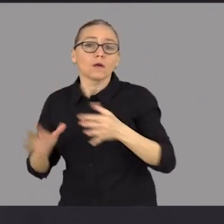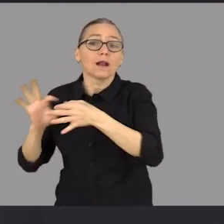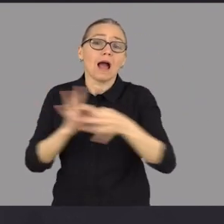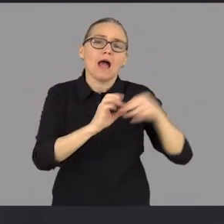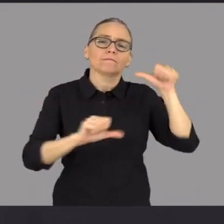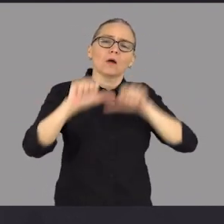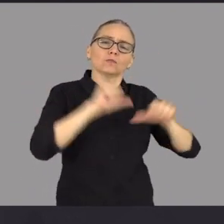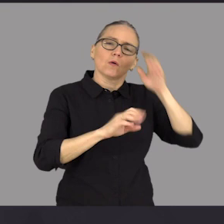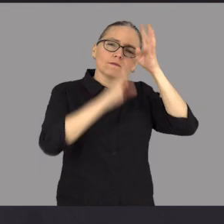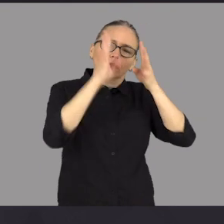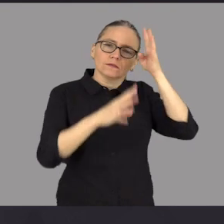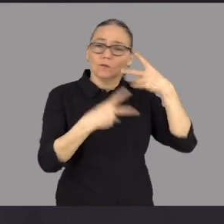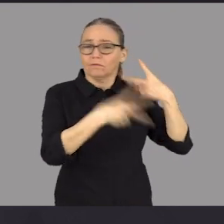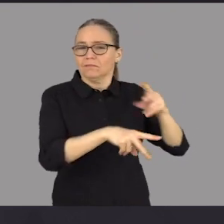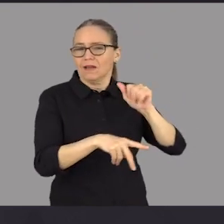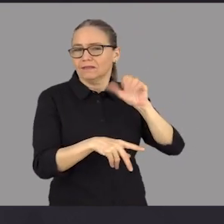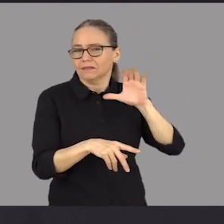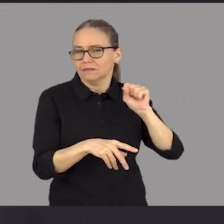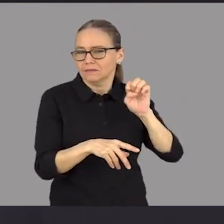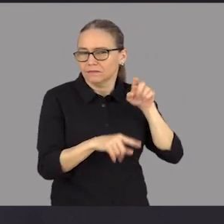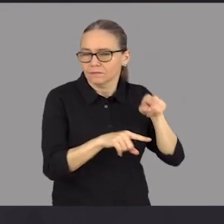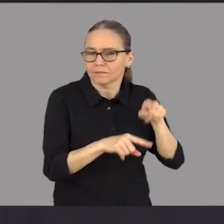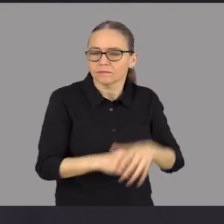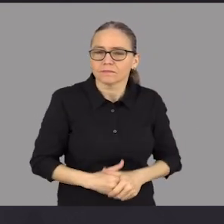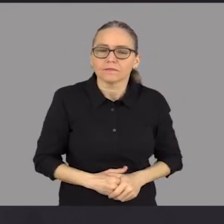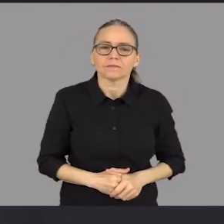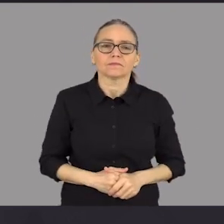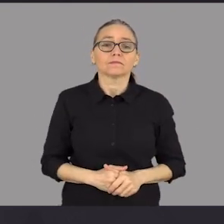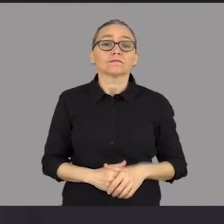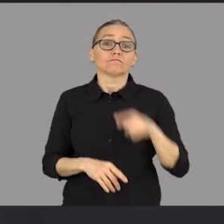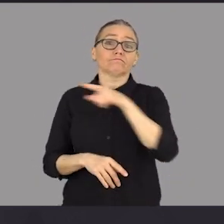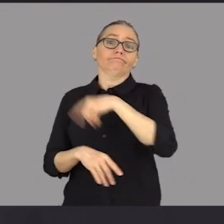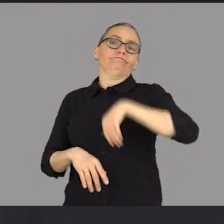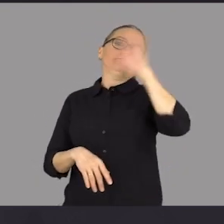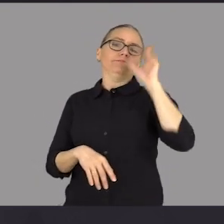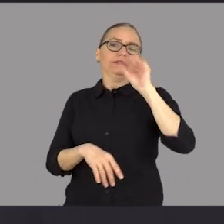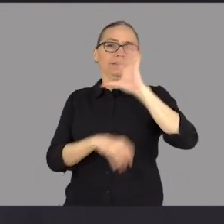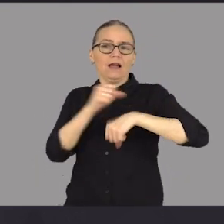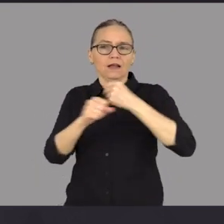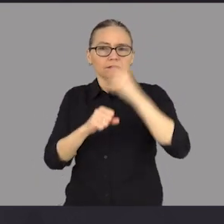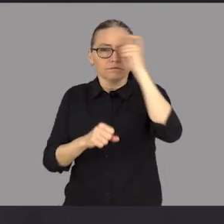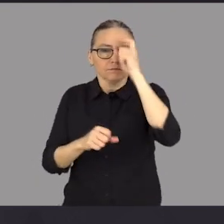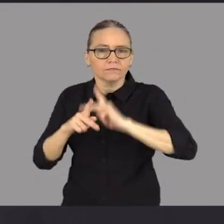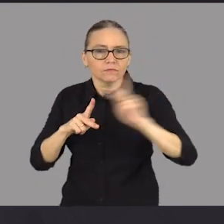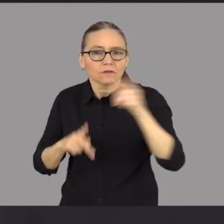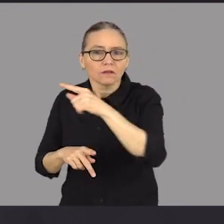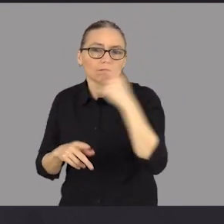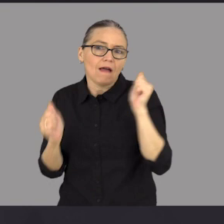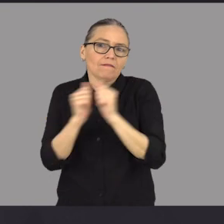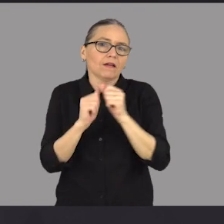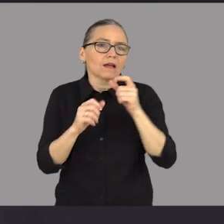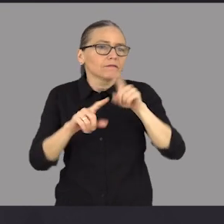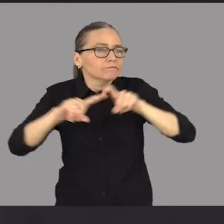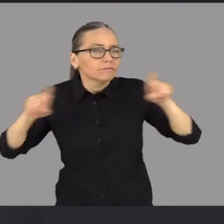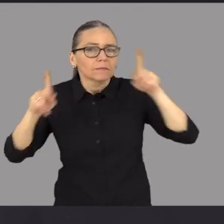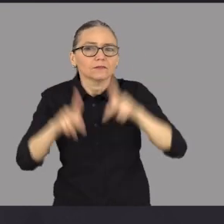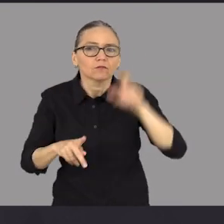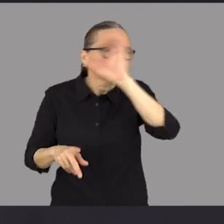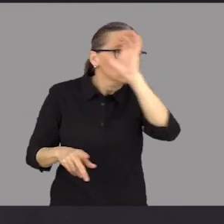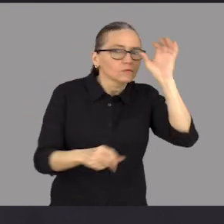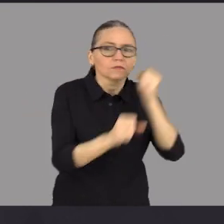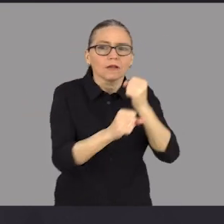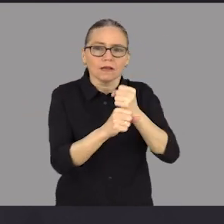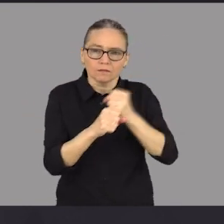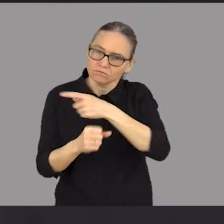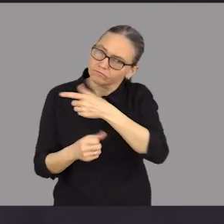experience working with job seekers, service providers, and employers. Dave is an owner-operator of Sobeys